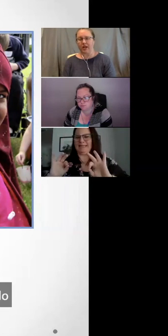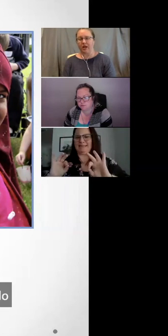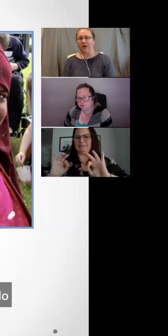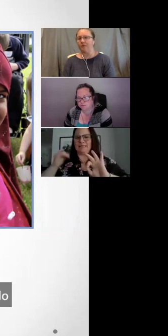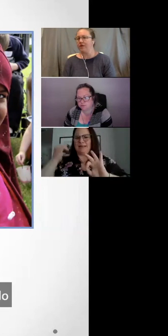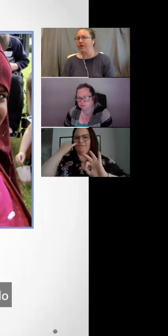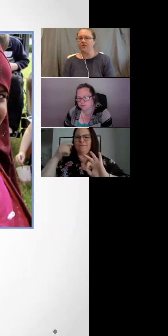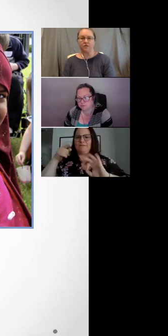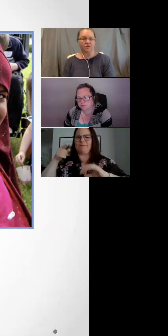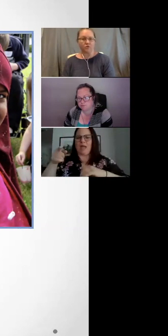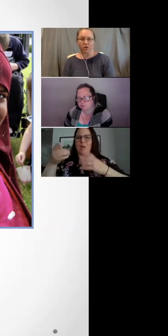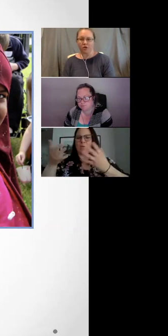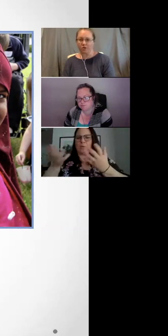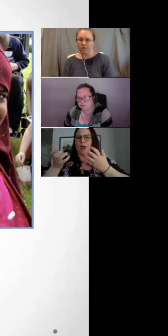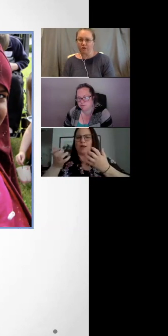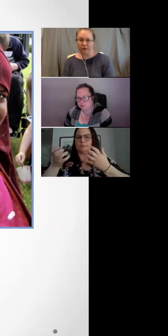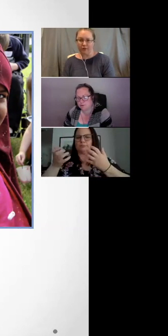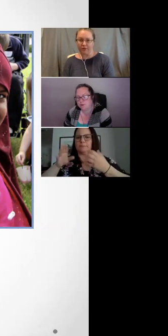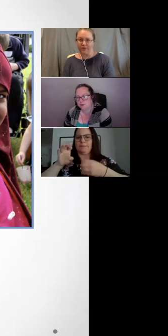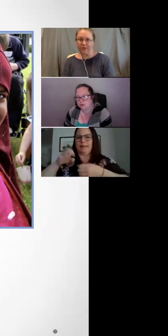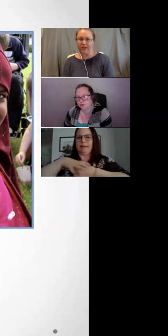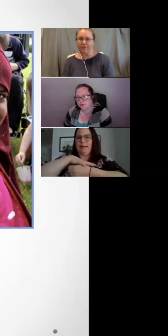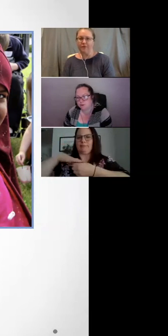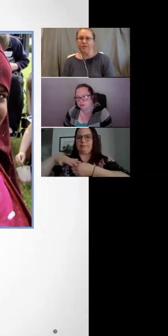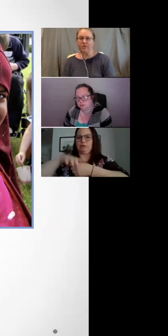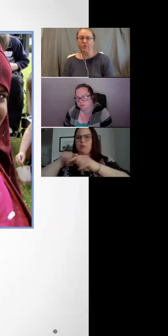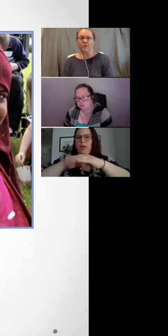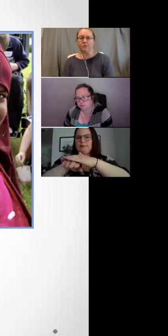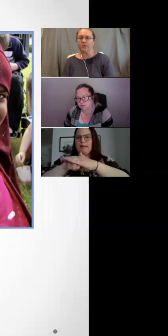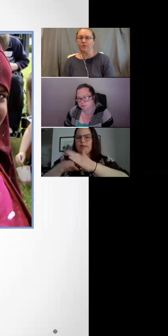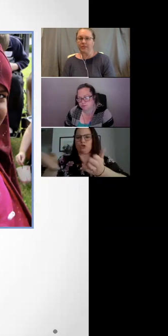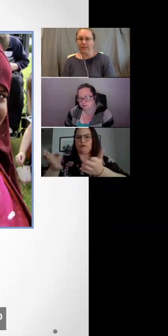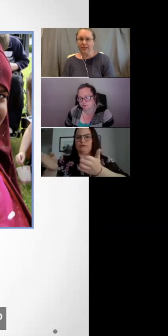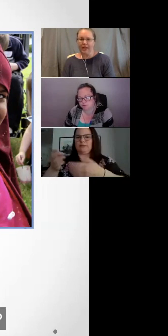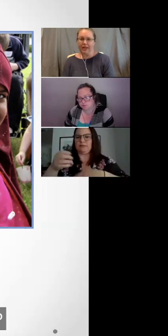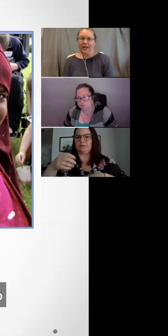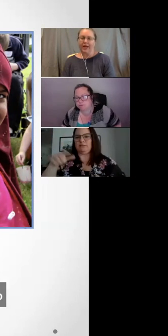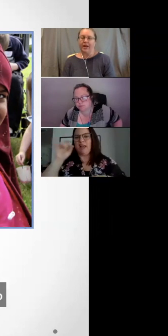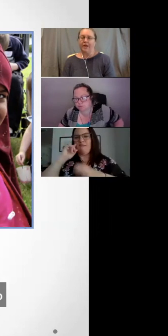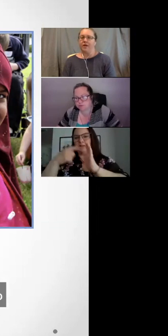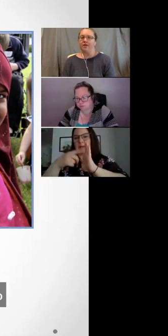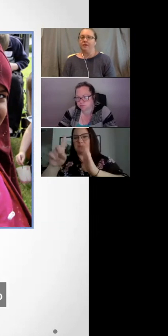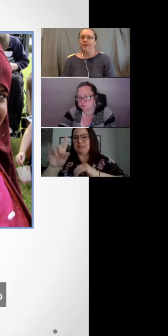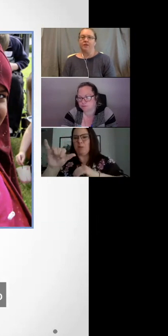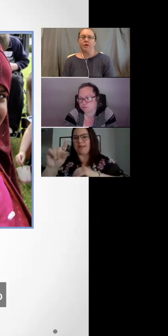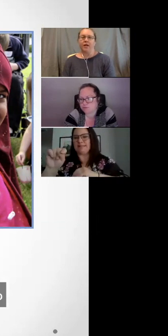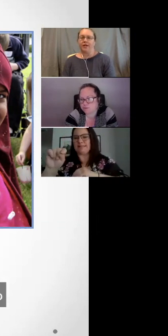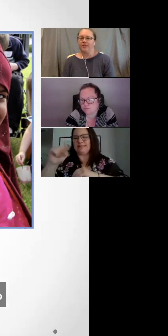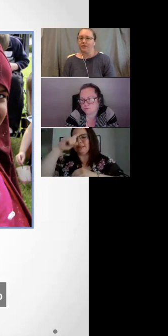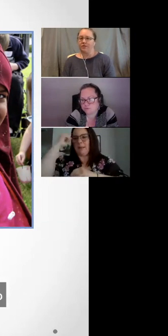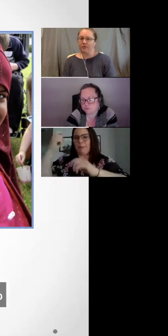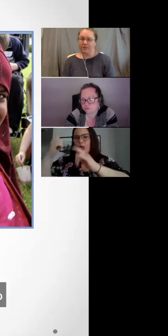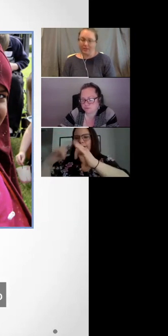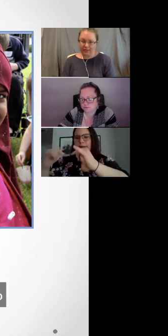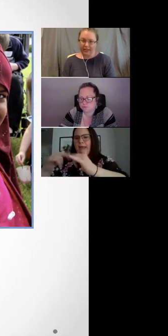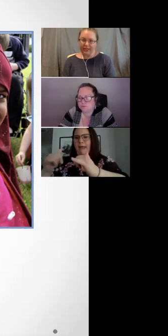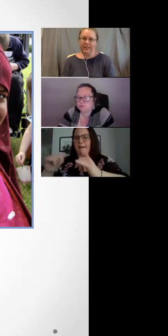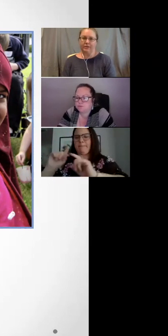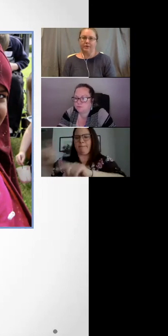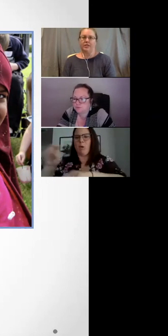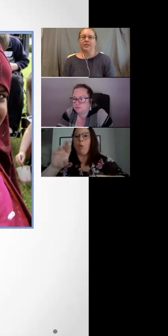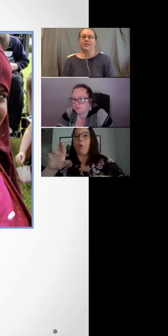stay. There's no charge to the families to come. They just use the building. And then they want to access services